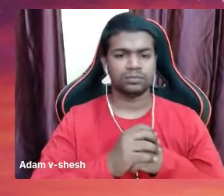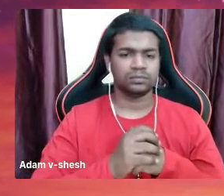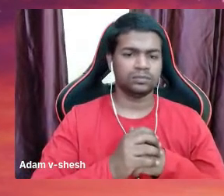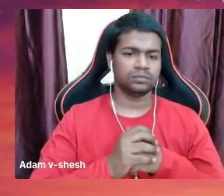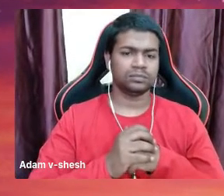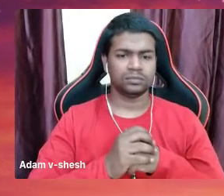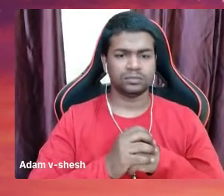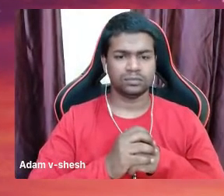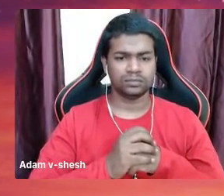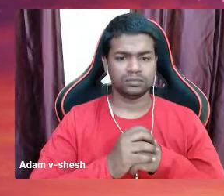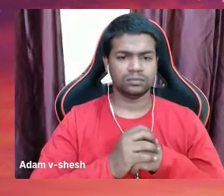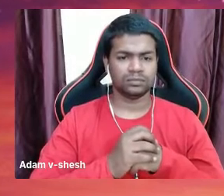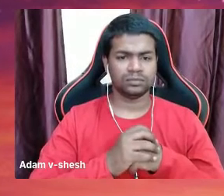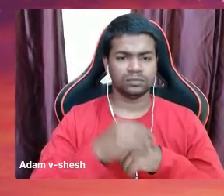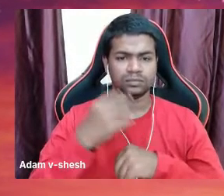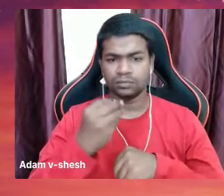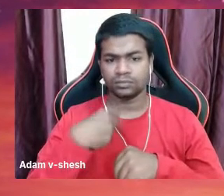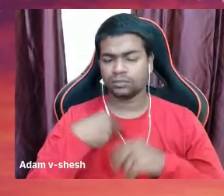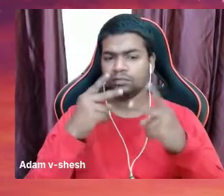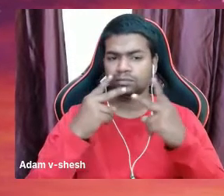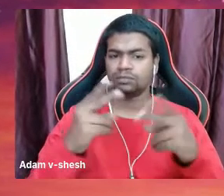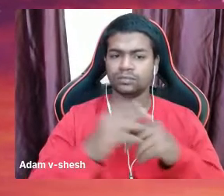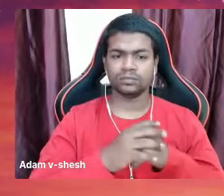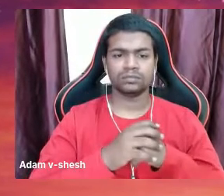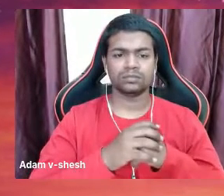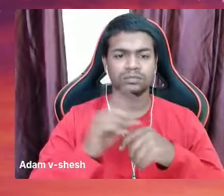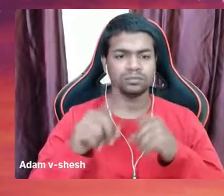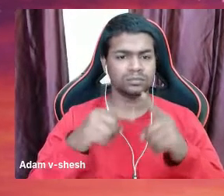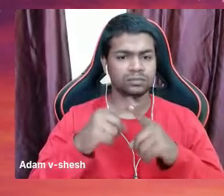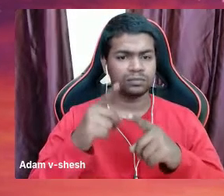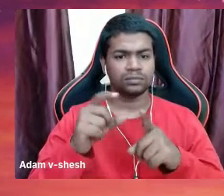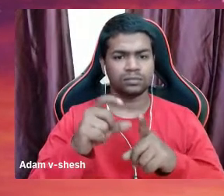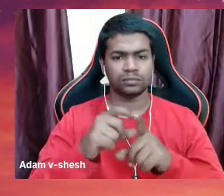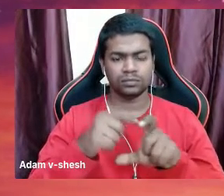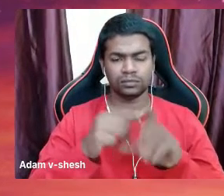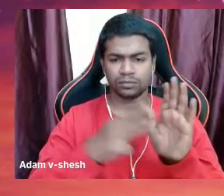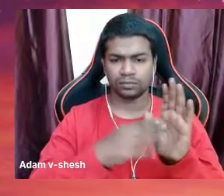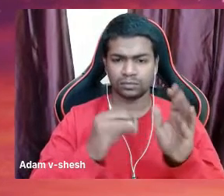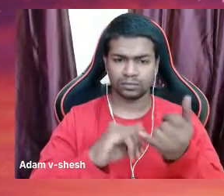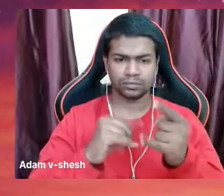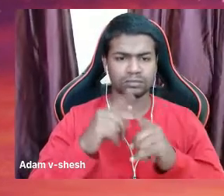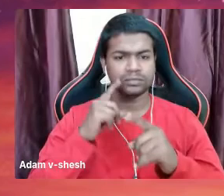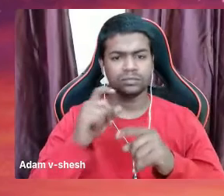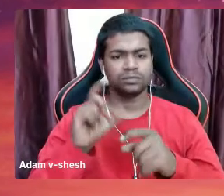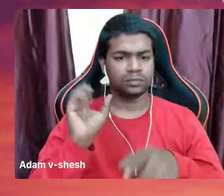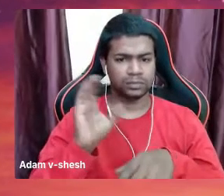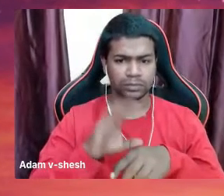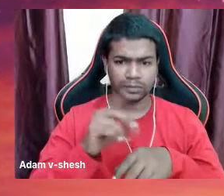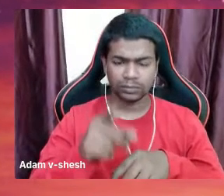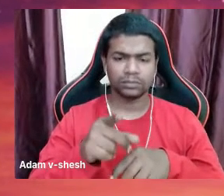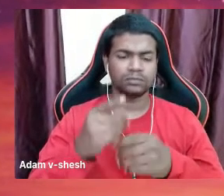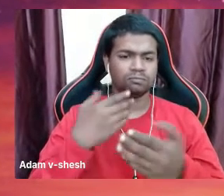just seeing such a groundswell as we speak of domestic capital participation in the startup